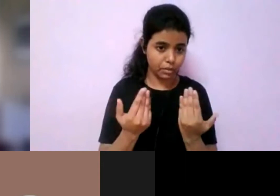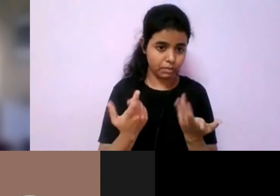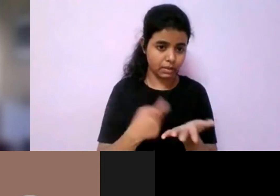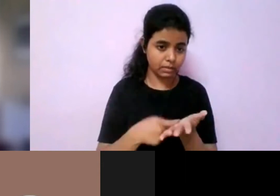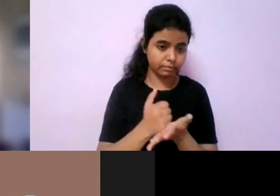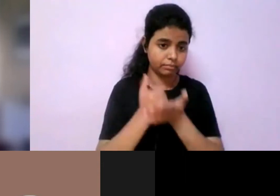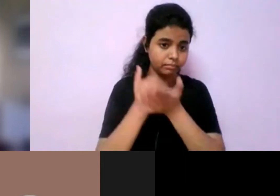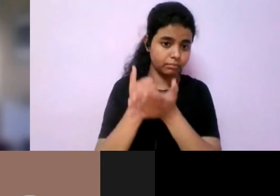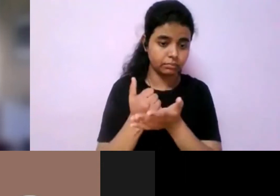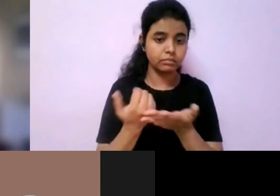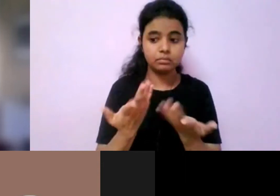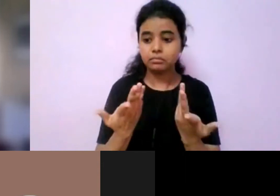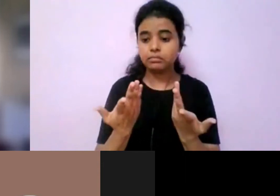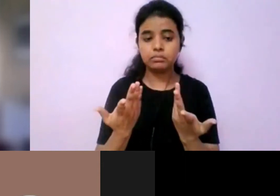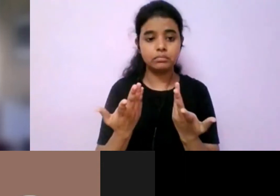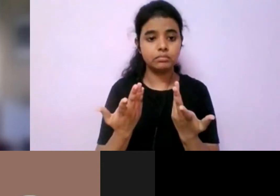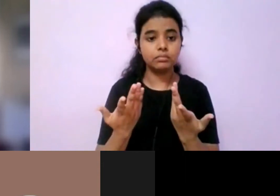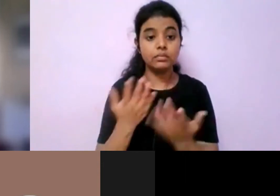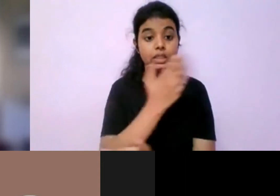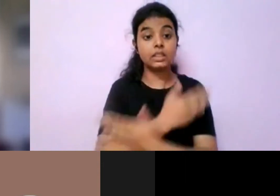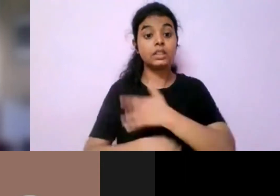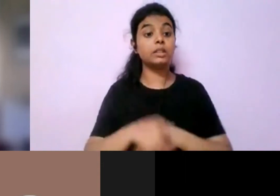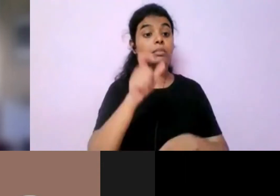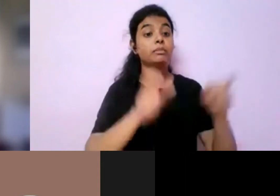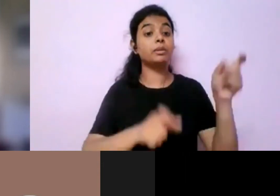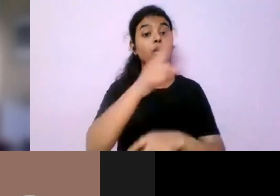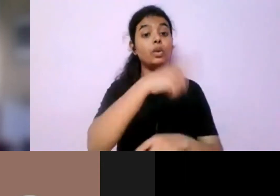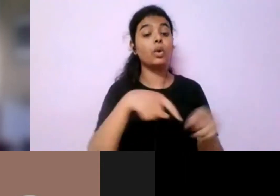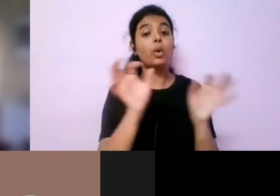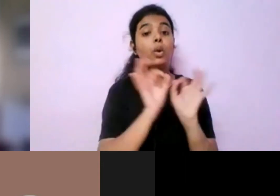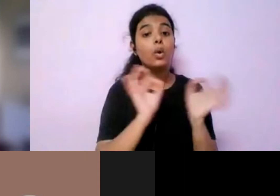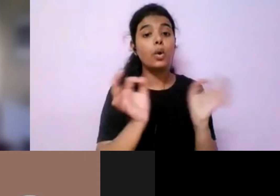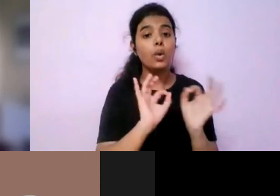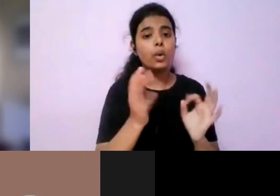rehabilitate attitudes of non-disabled people using Foucauldian model.